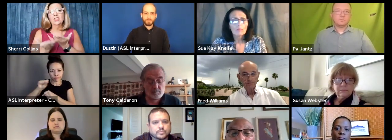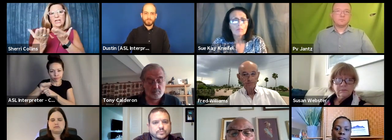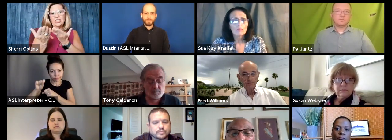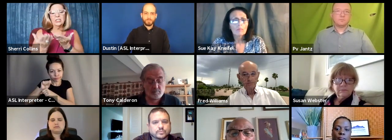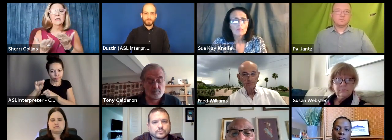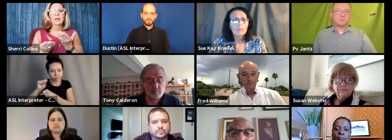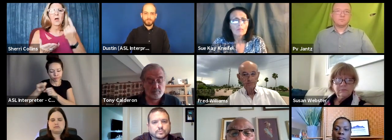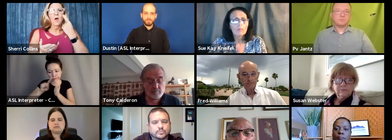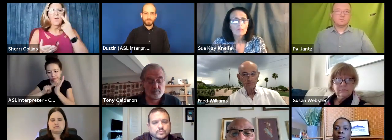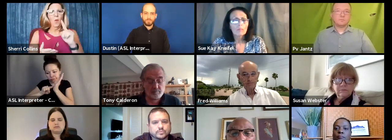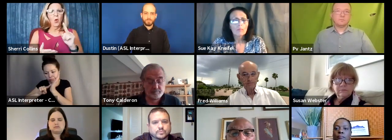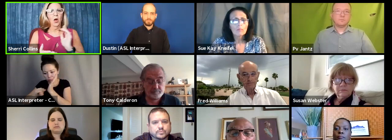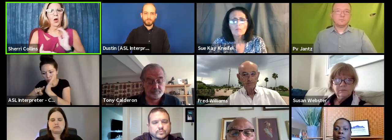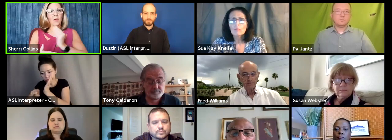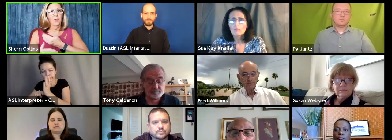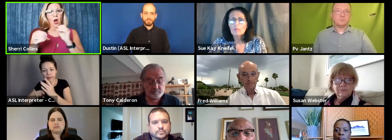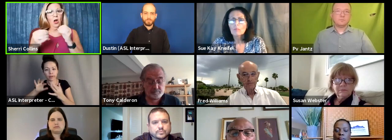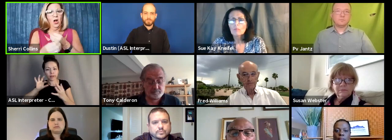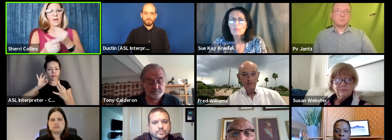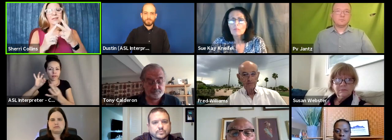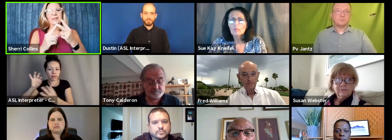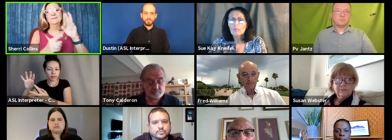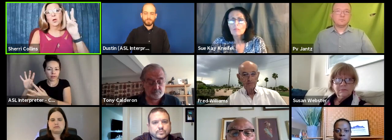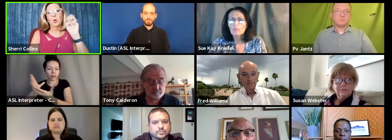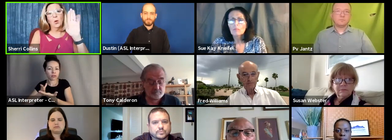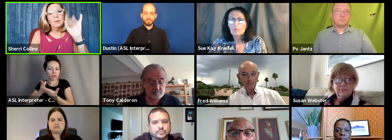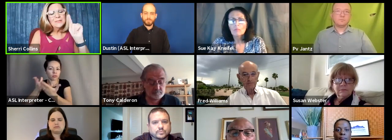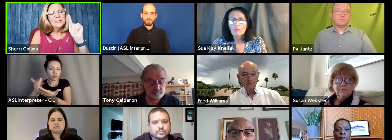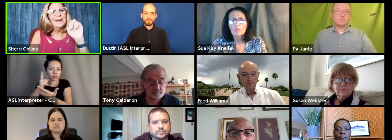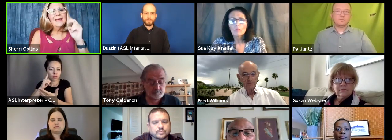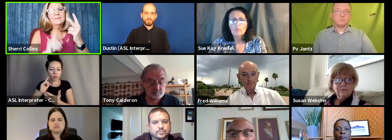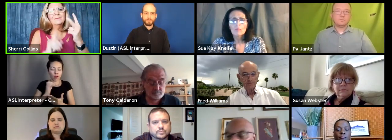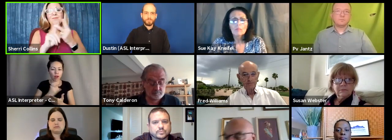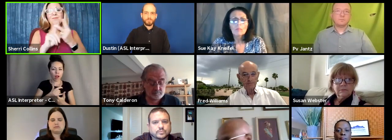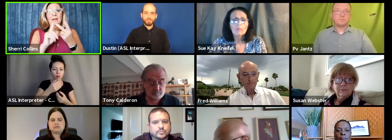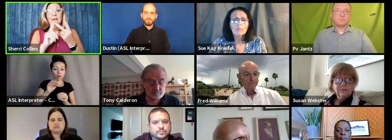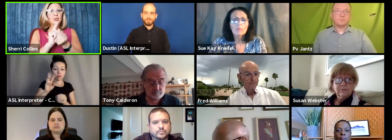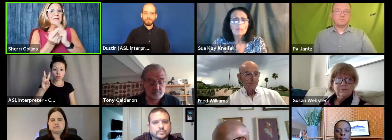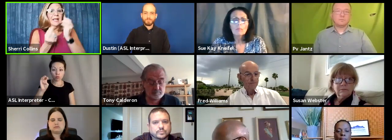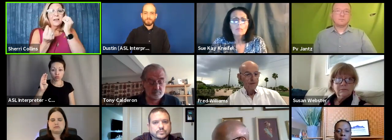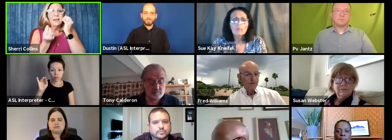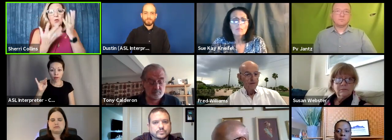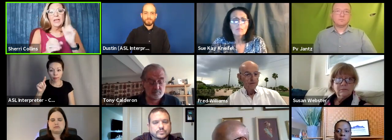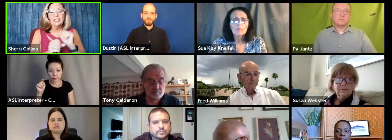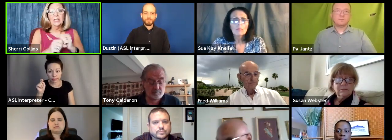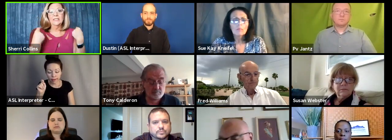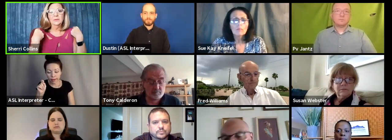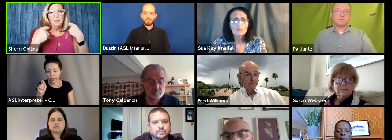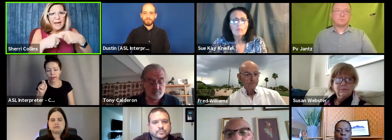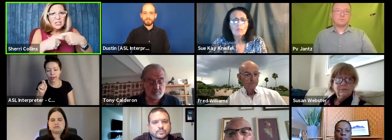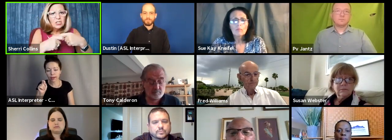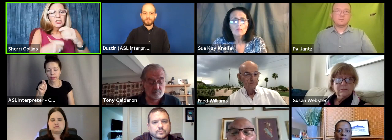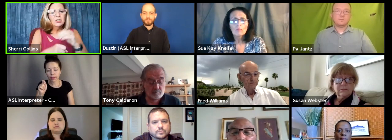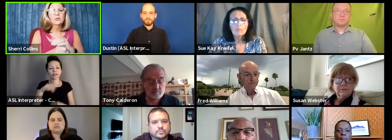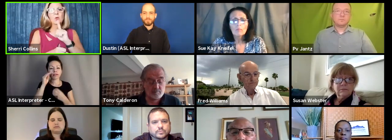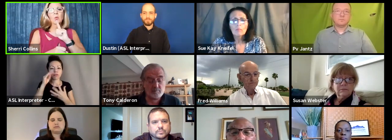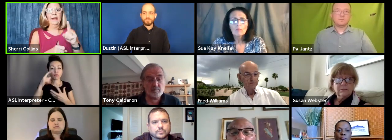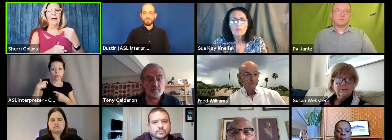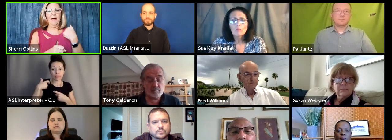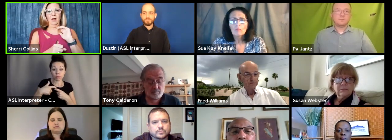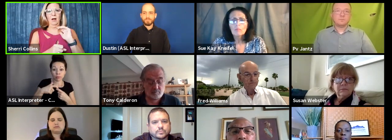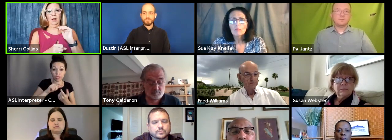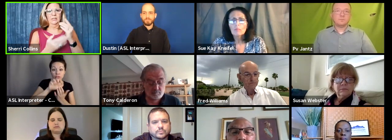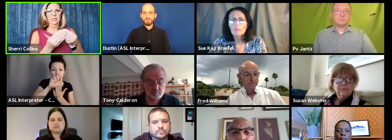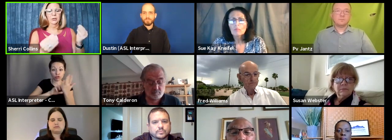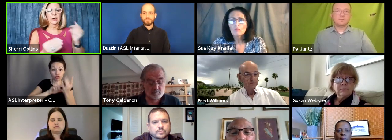input, suggestions for our office, a website, translate information in Spanish. So we